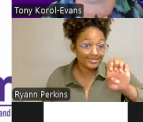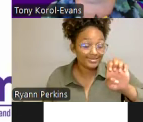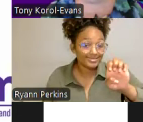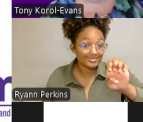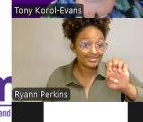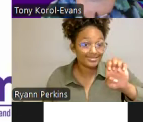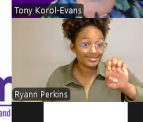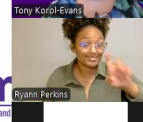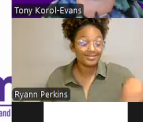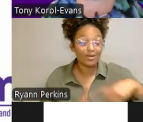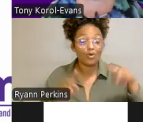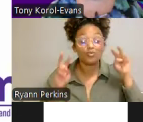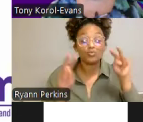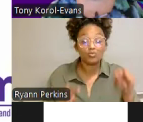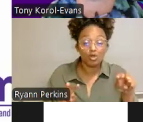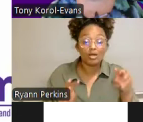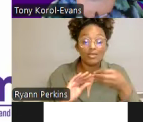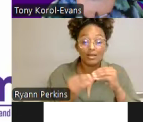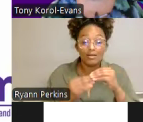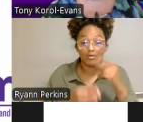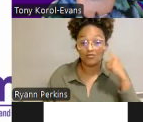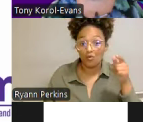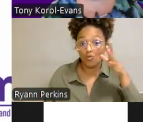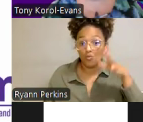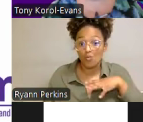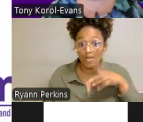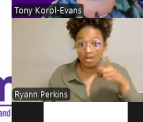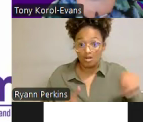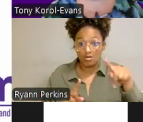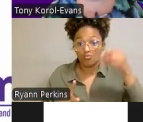white, it is